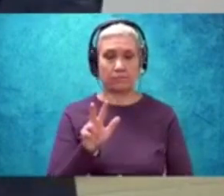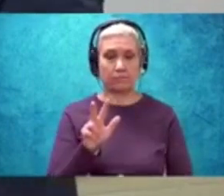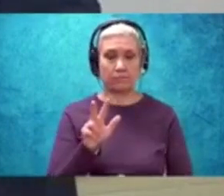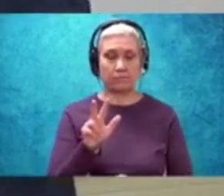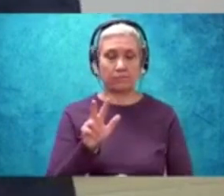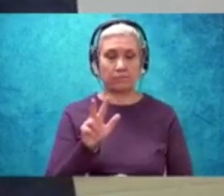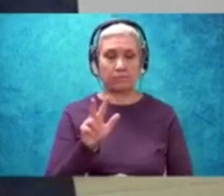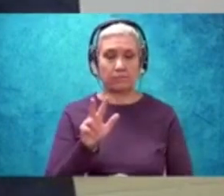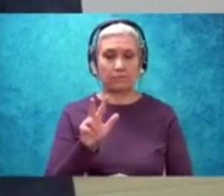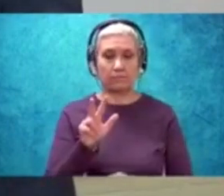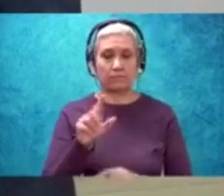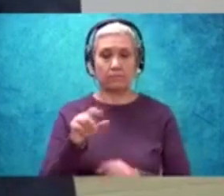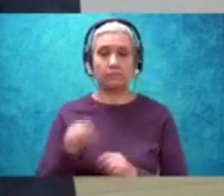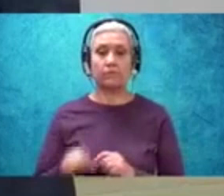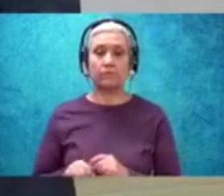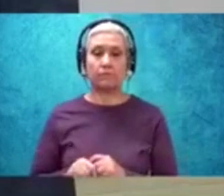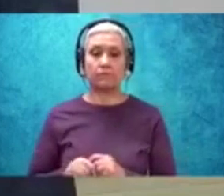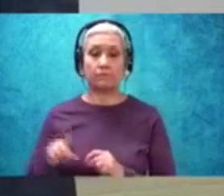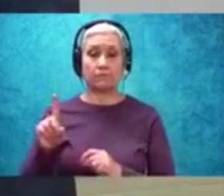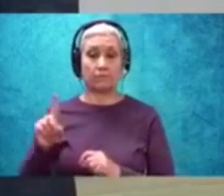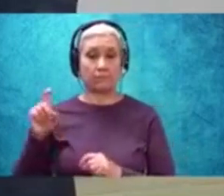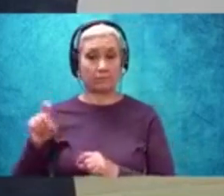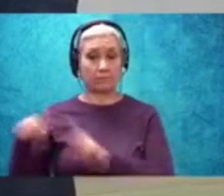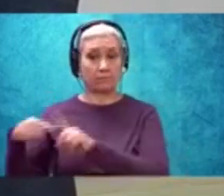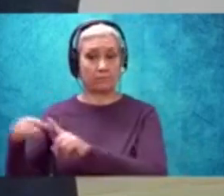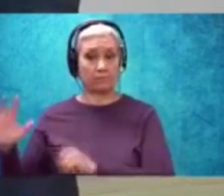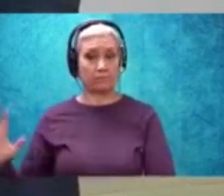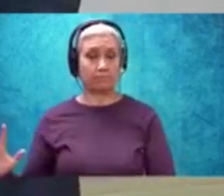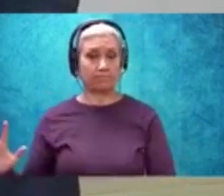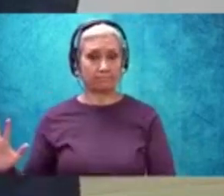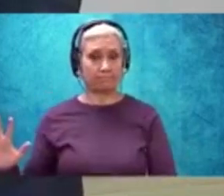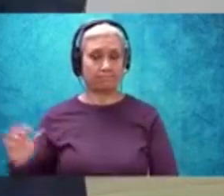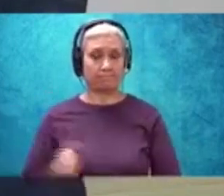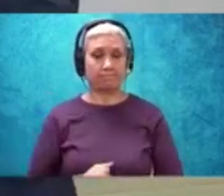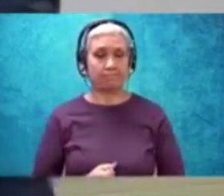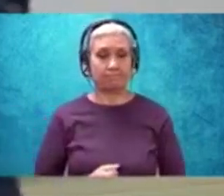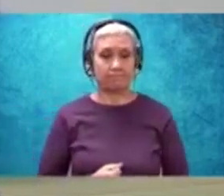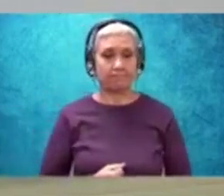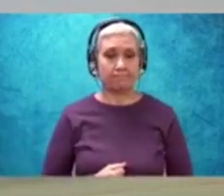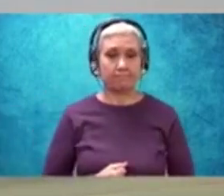and then this expression, 1x plus 5,